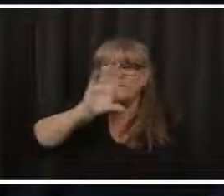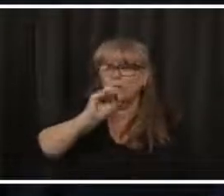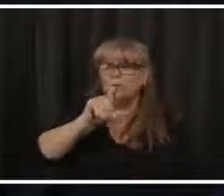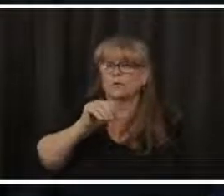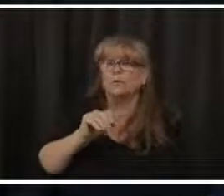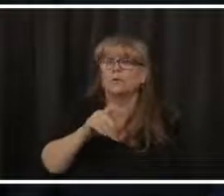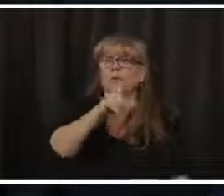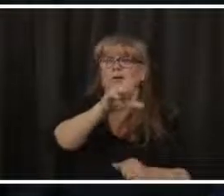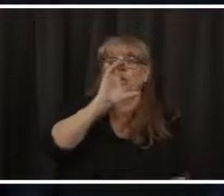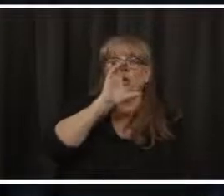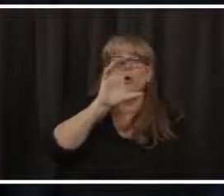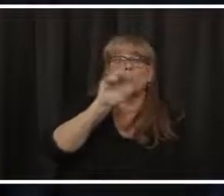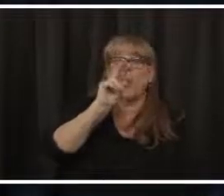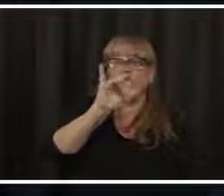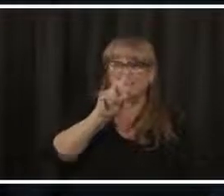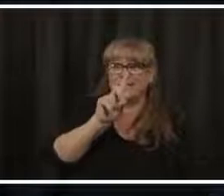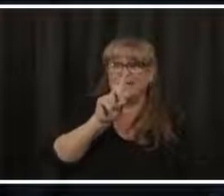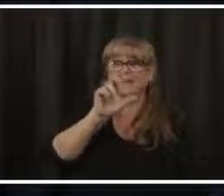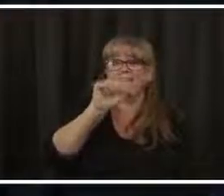877-CO-VAX-CO,